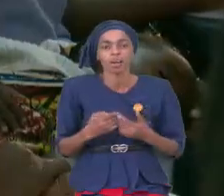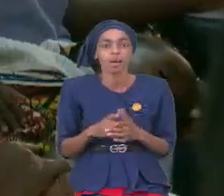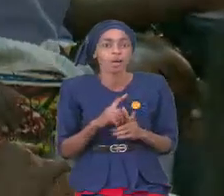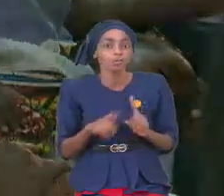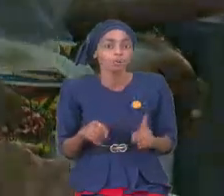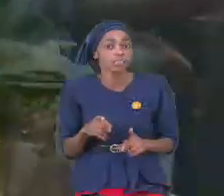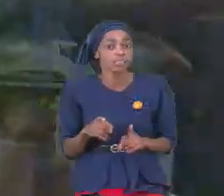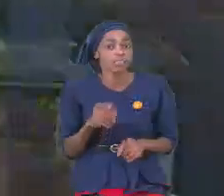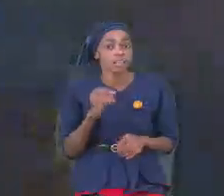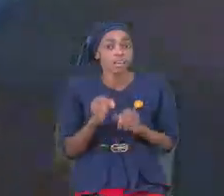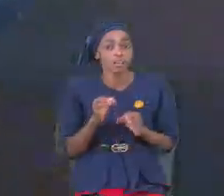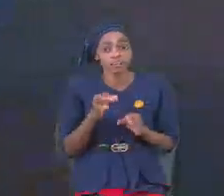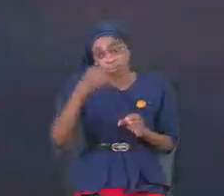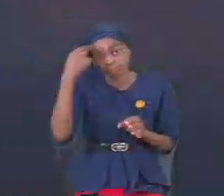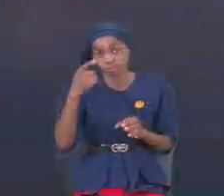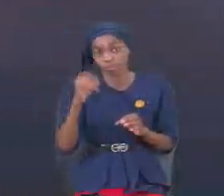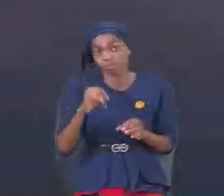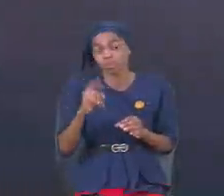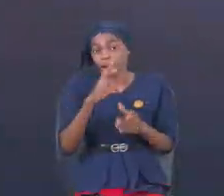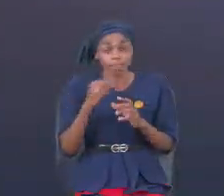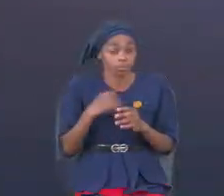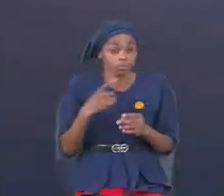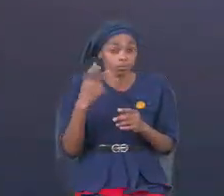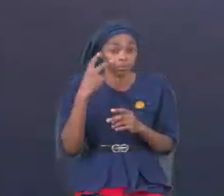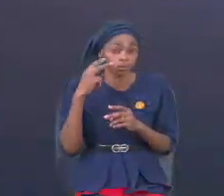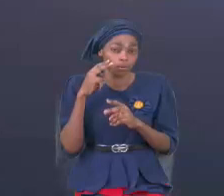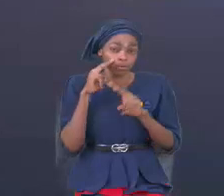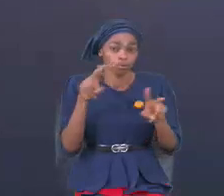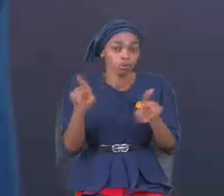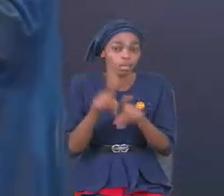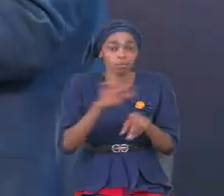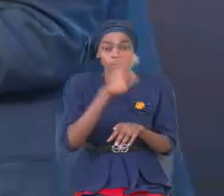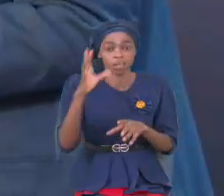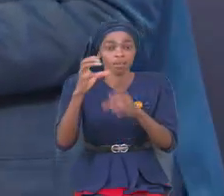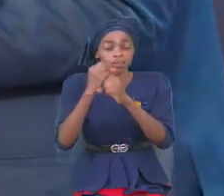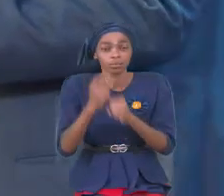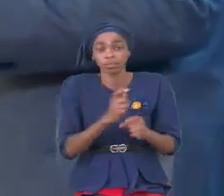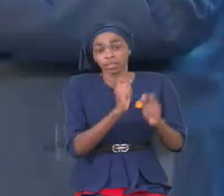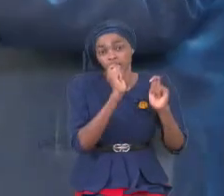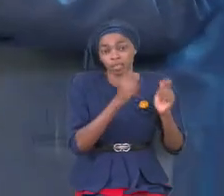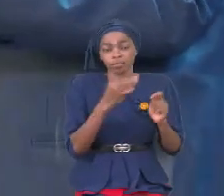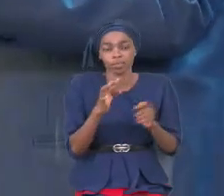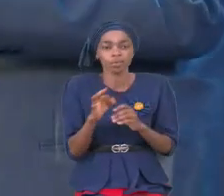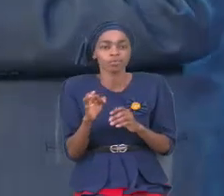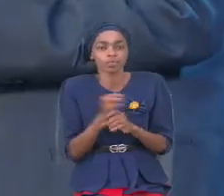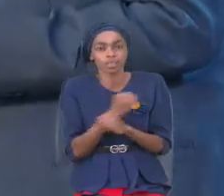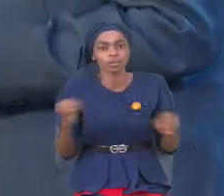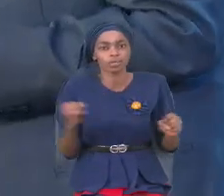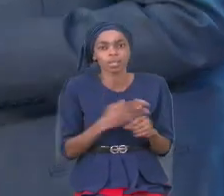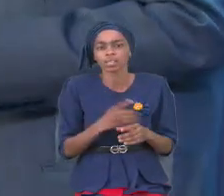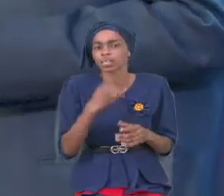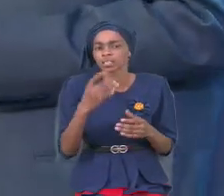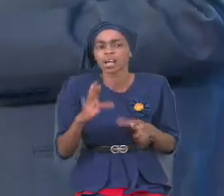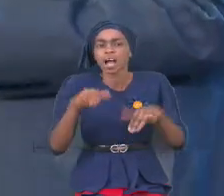salvation before. You says, how shall we escape if we neglect so great salvation, which had the